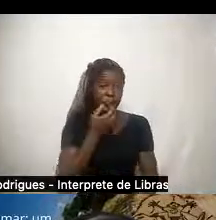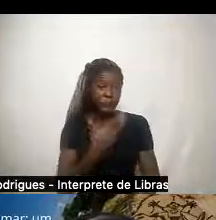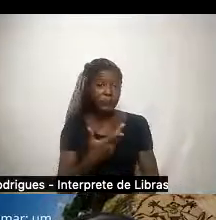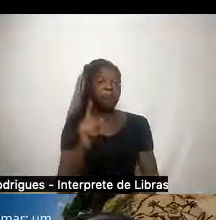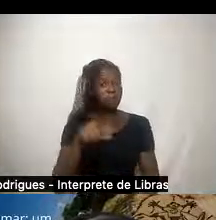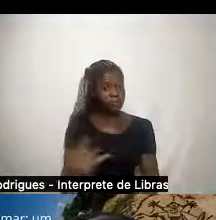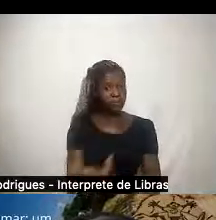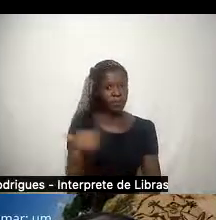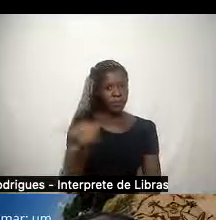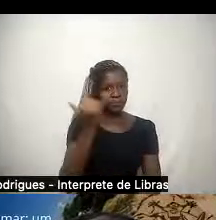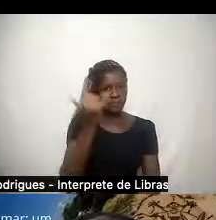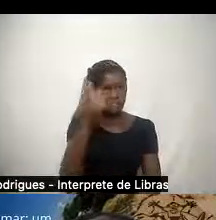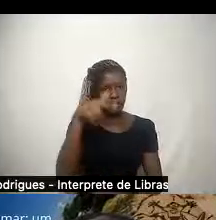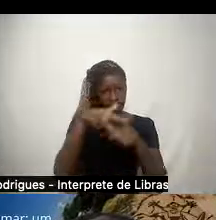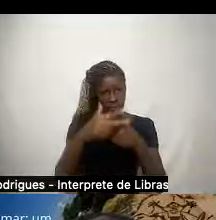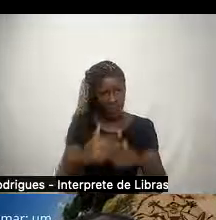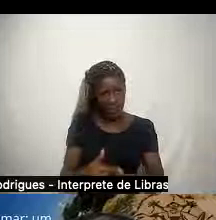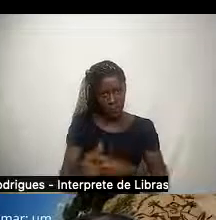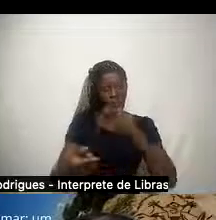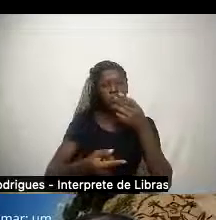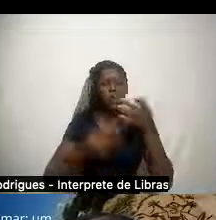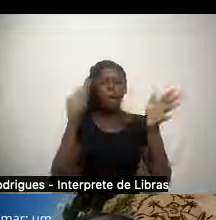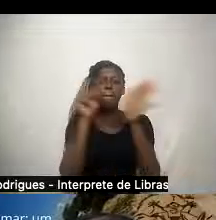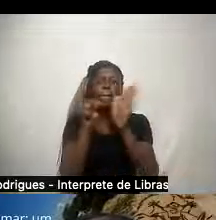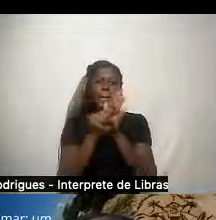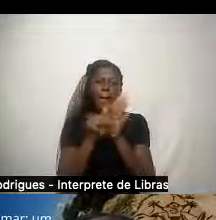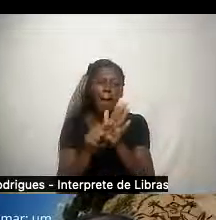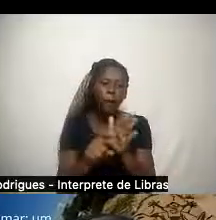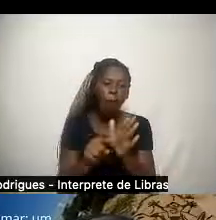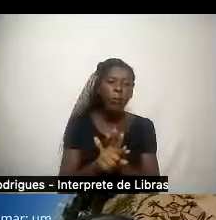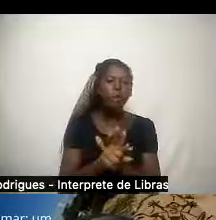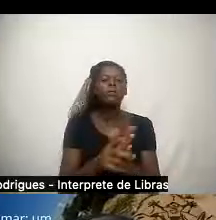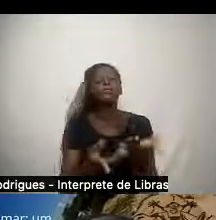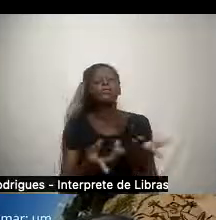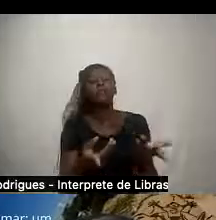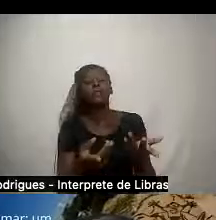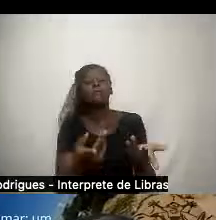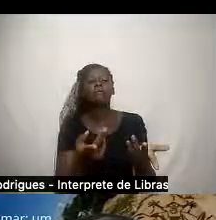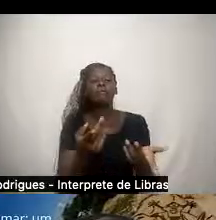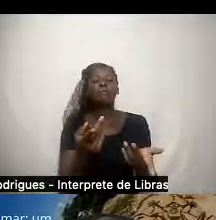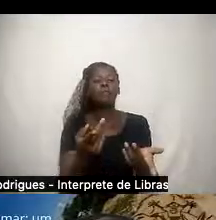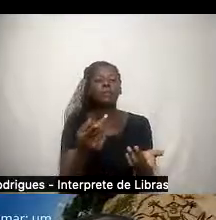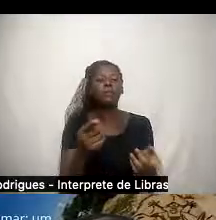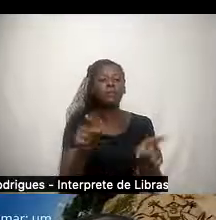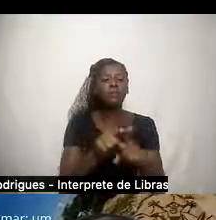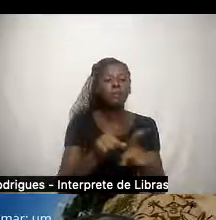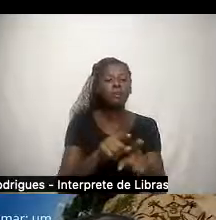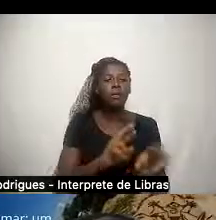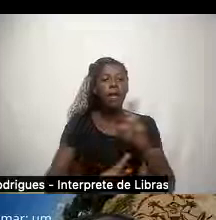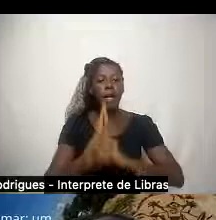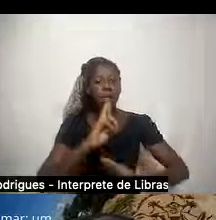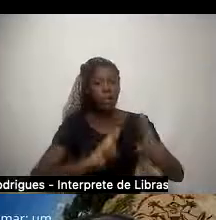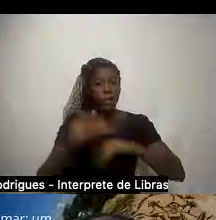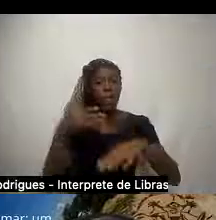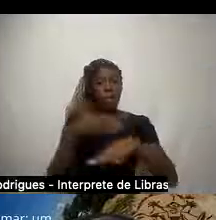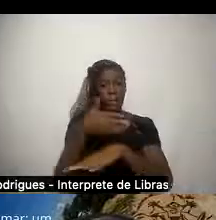Throughout the event, we'll inform this again, but this is very important. So you can use the Q&A tool to ask questions, and you